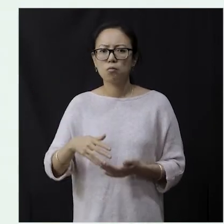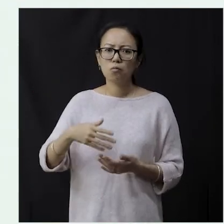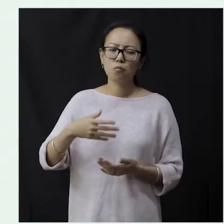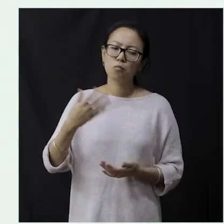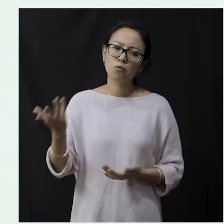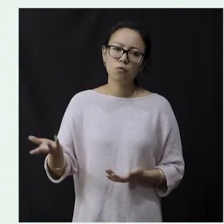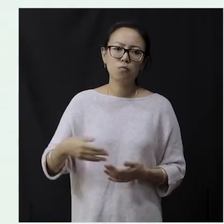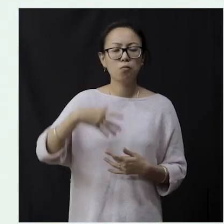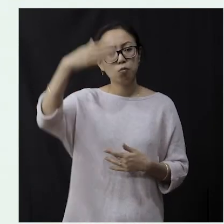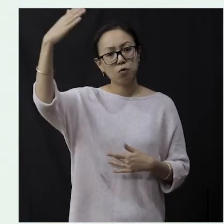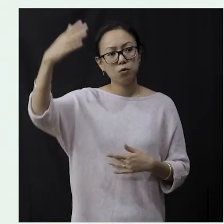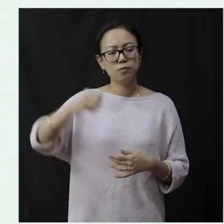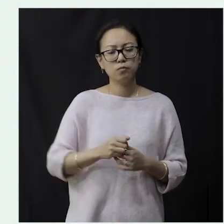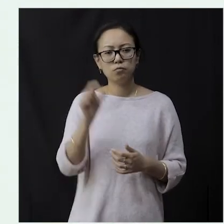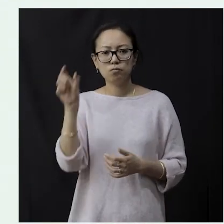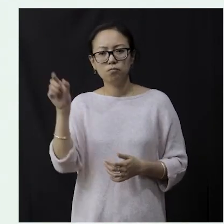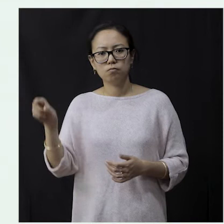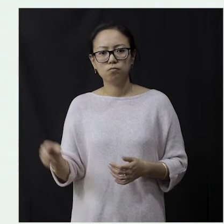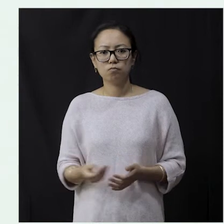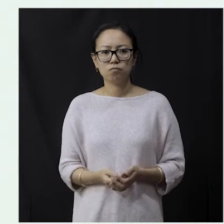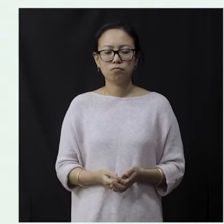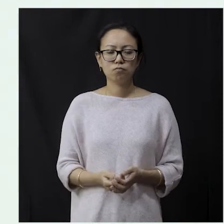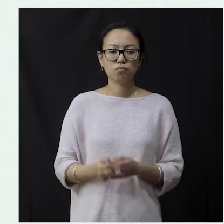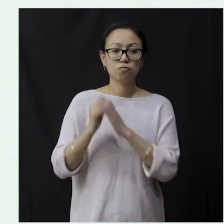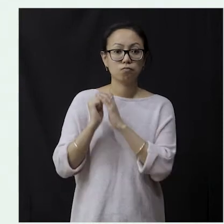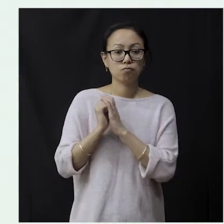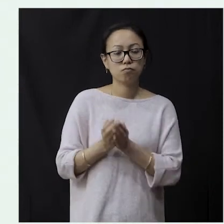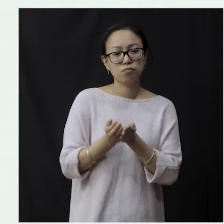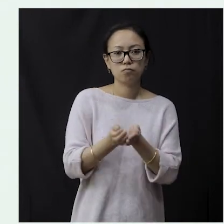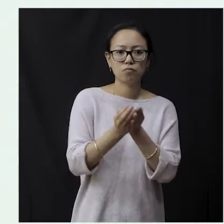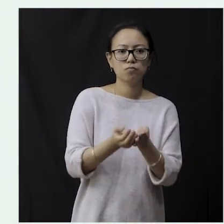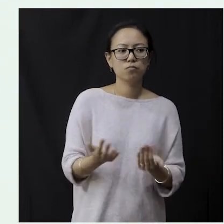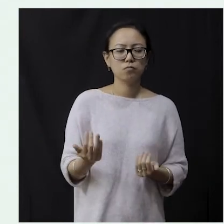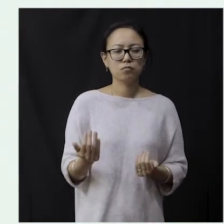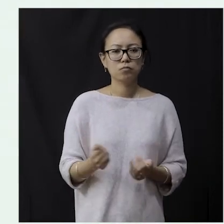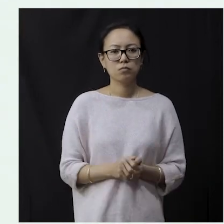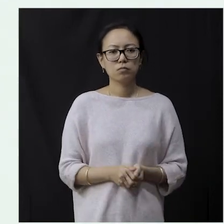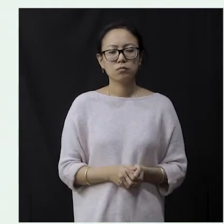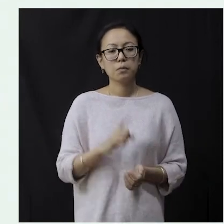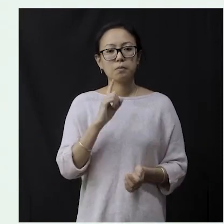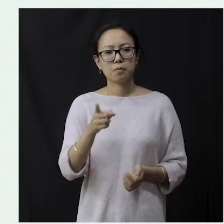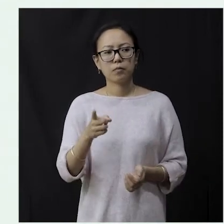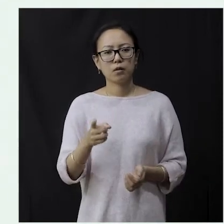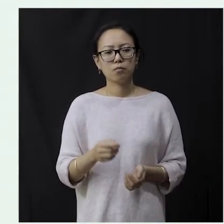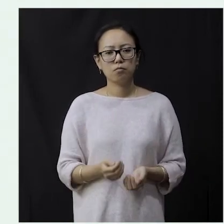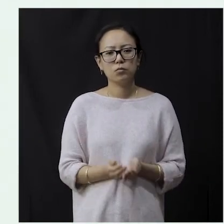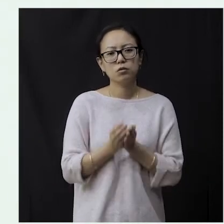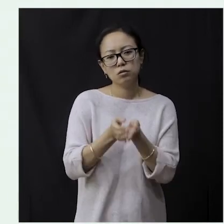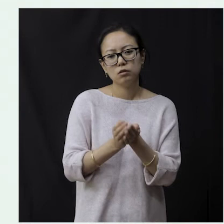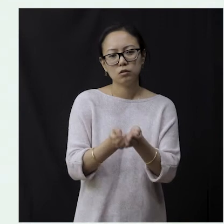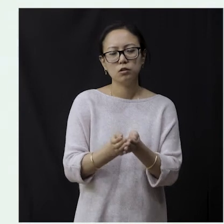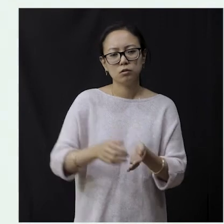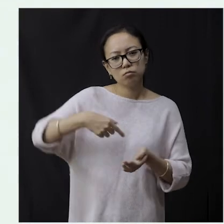However, while traveling by ship, you cannot reach your destination very soon as compared to